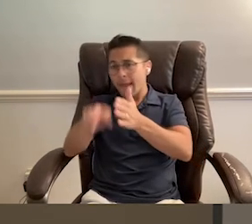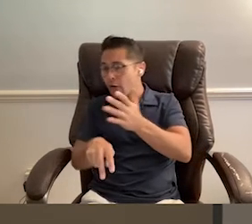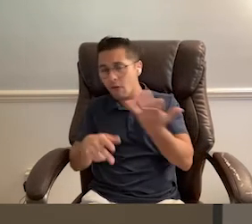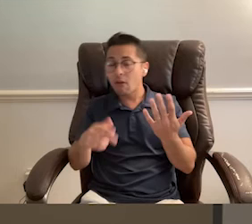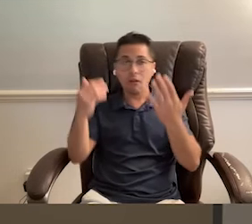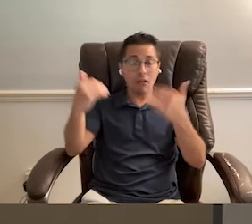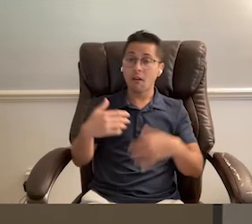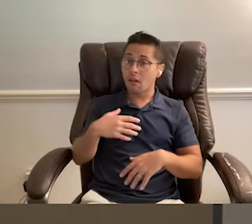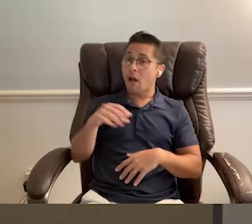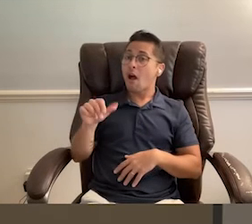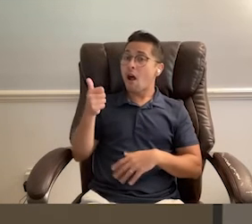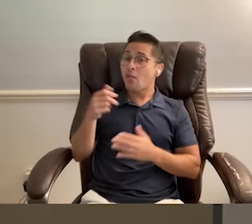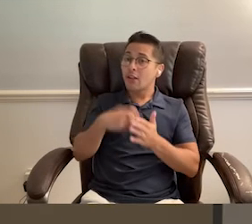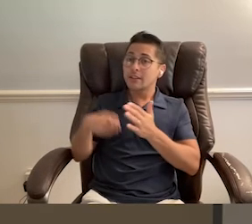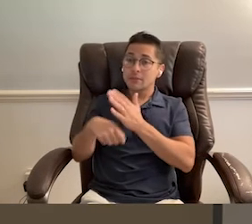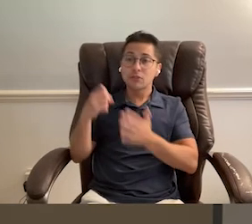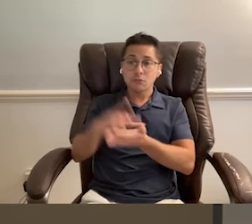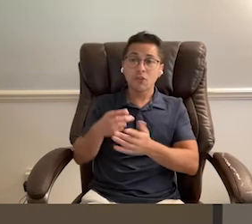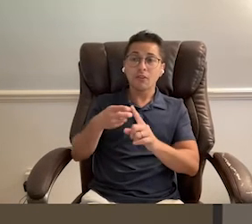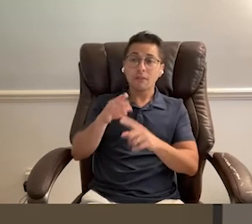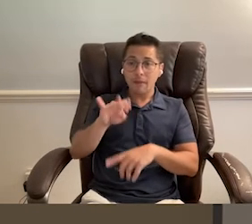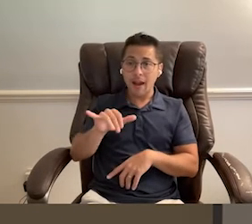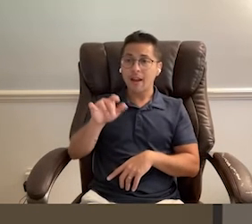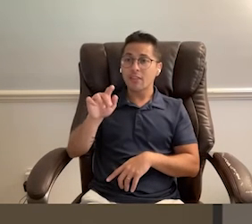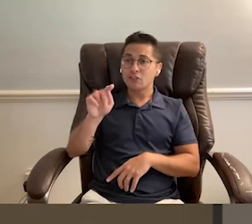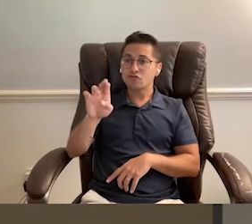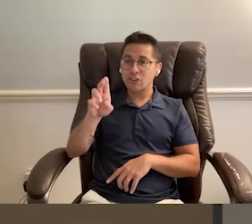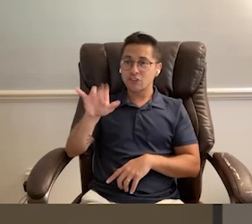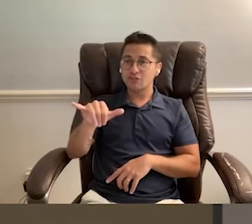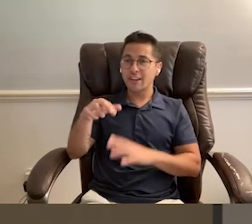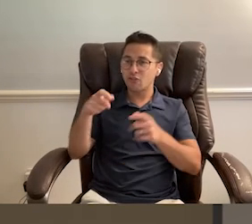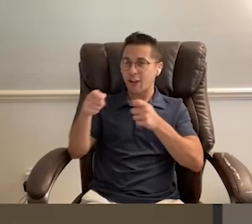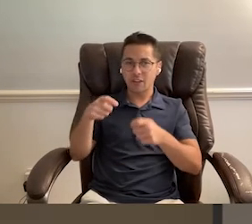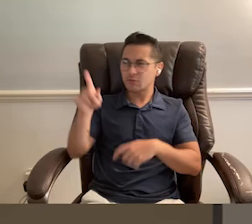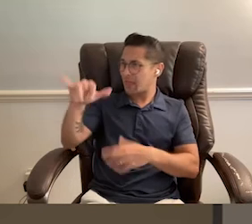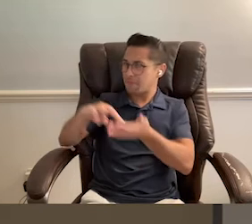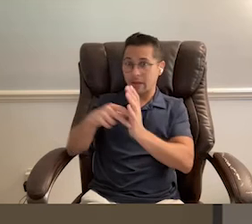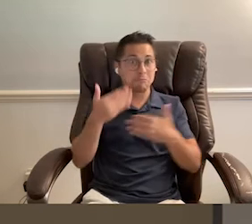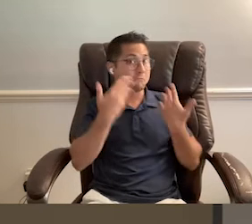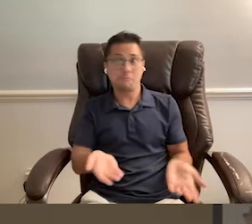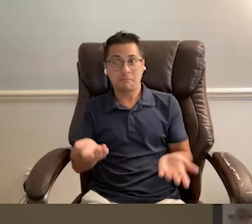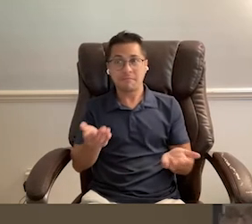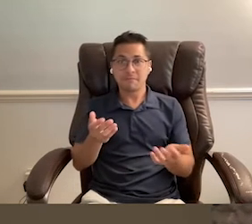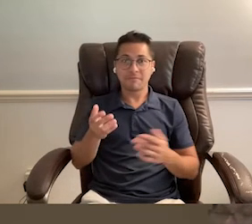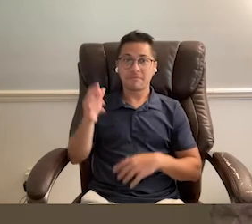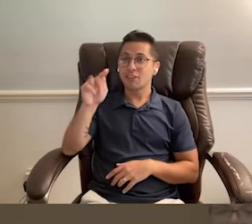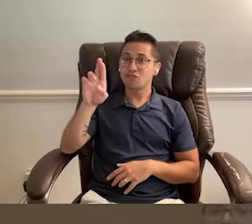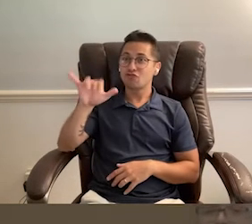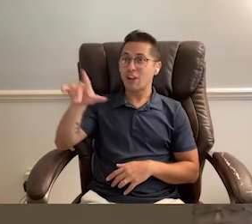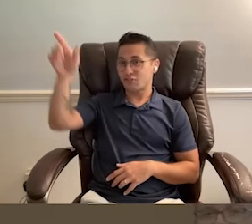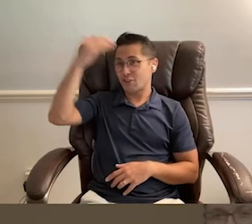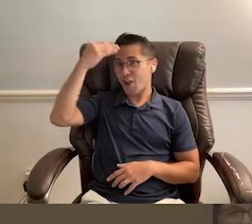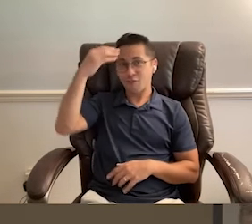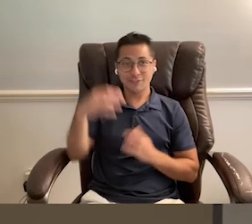expenses approved by the Treasury regulations. And everybody asks me, what does that even mean? I don't know. The Treasury doesn't know. Tattoo. So